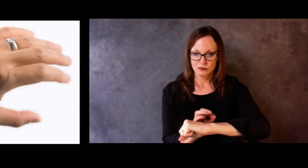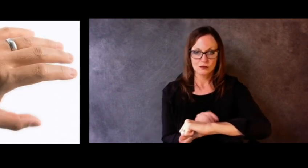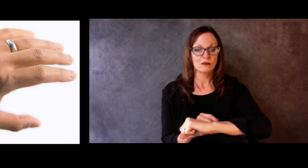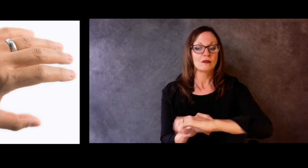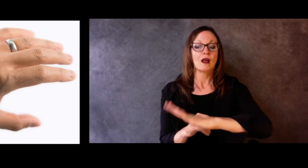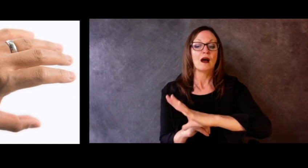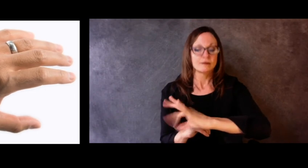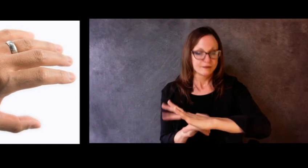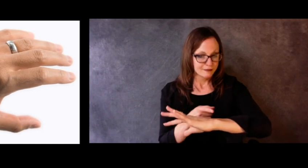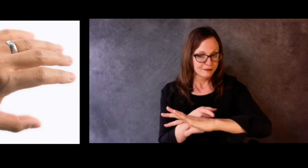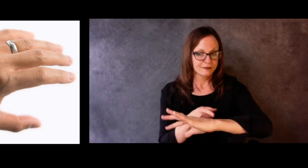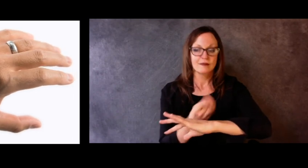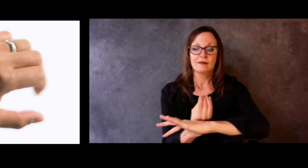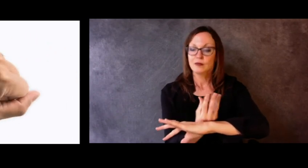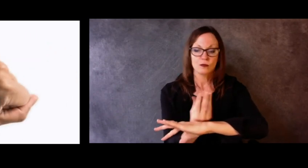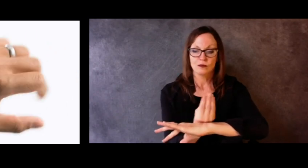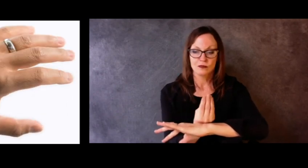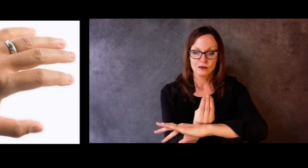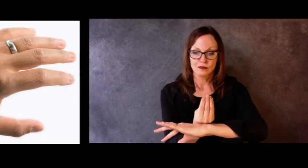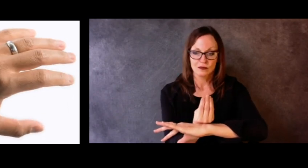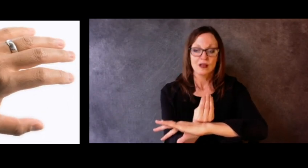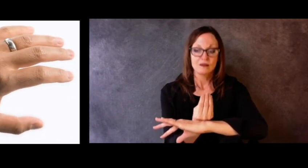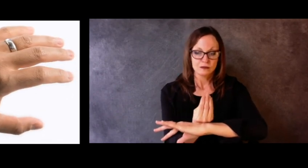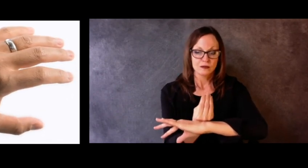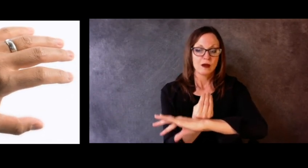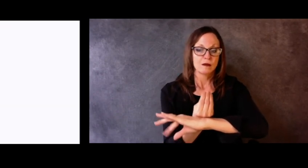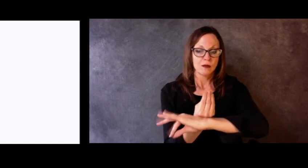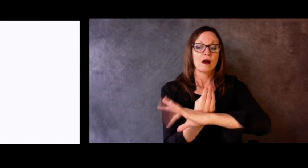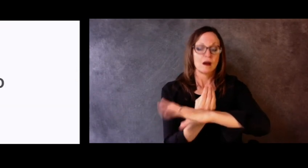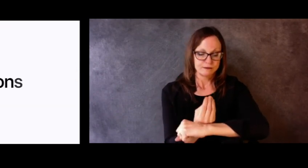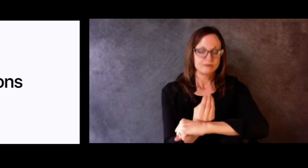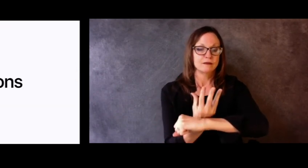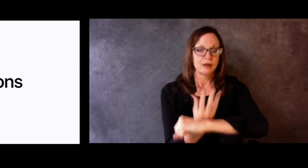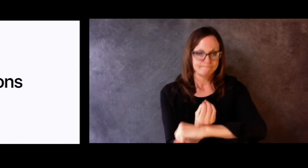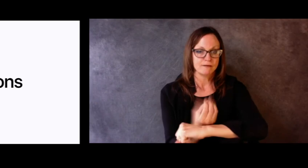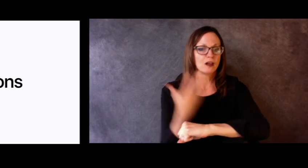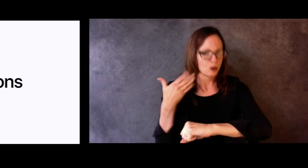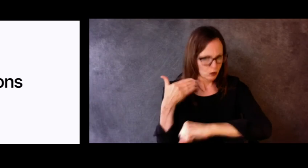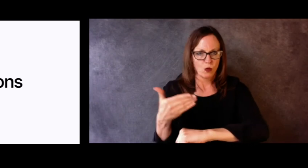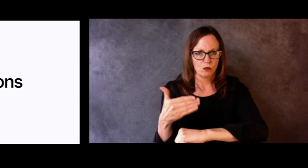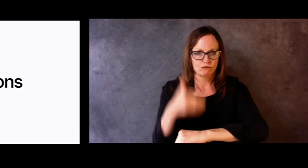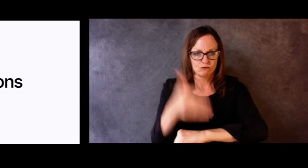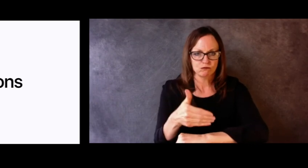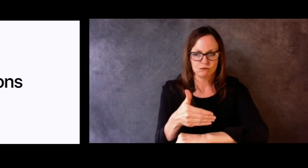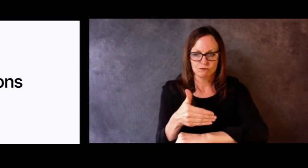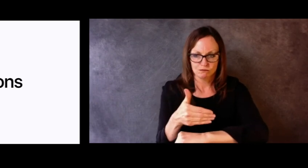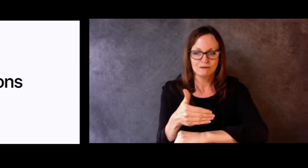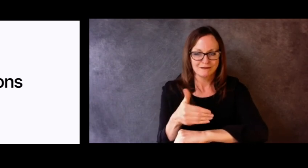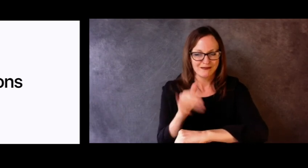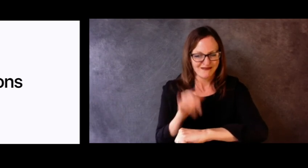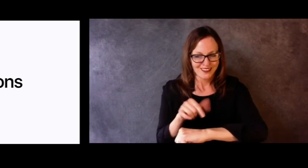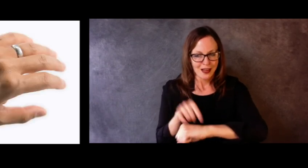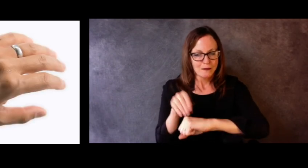finger and thumb to move focus to the stop button, then clench to confirm. In some applications, you can also use these gestures to perform